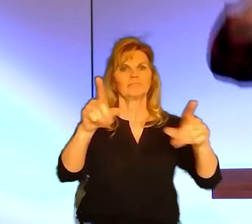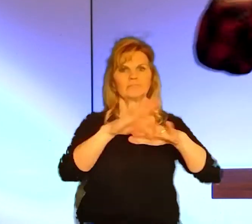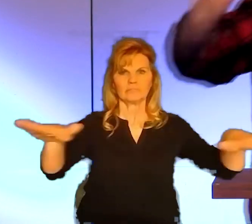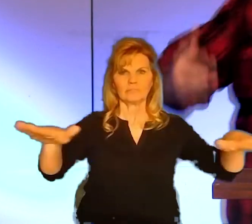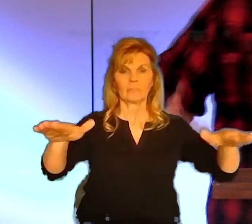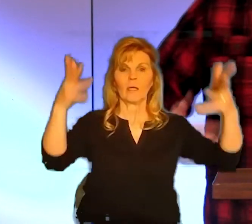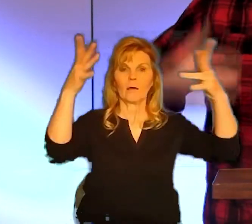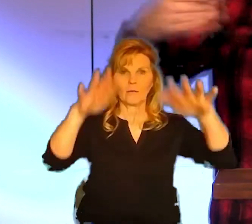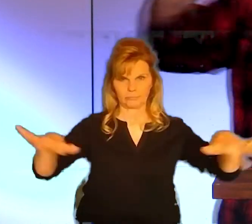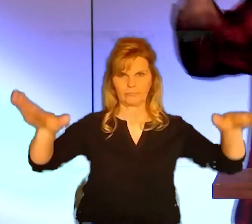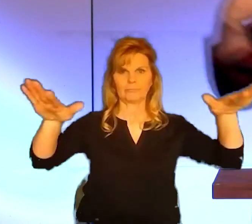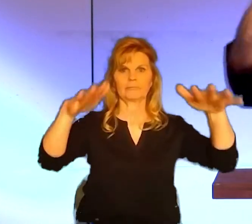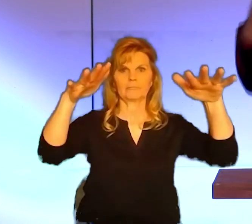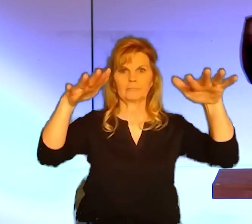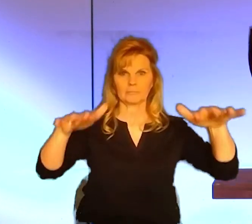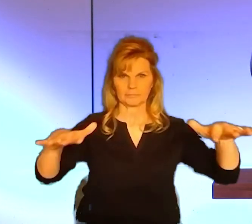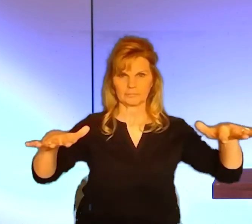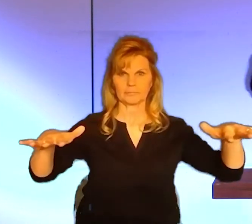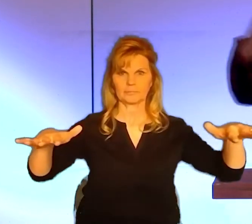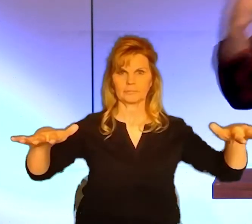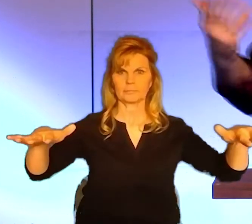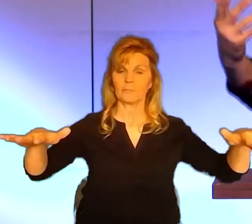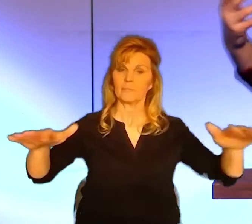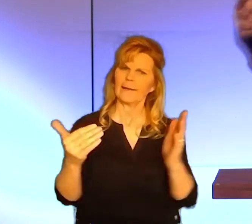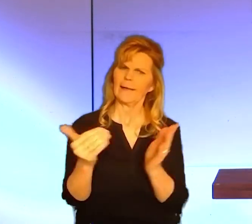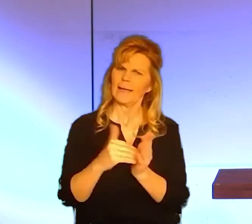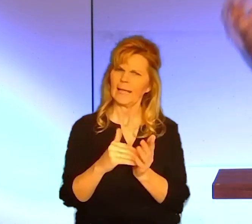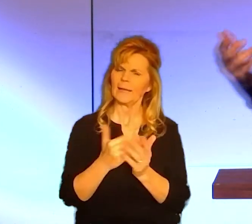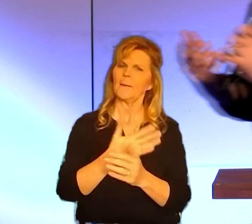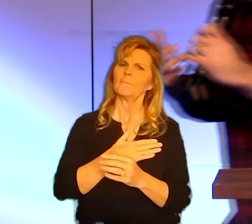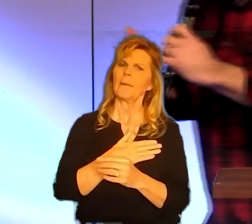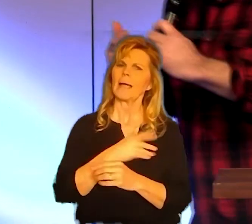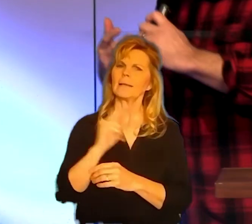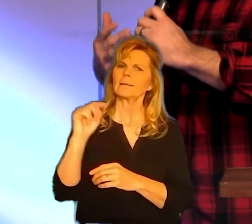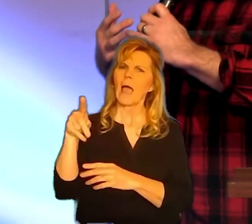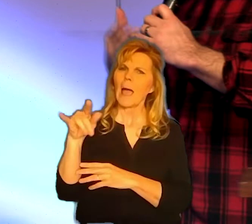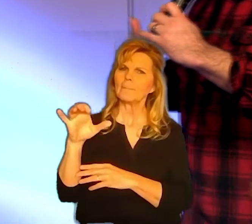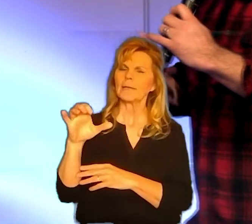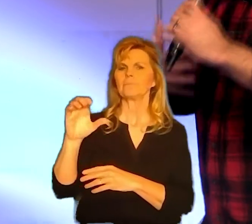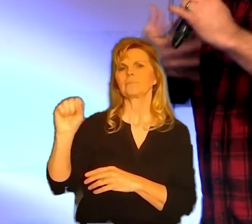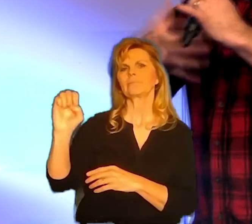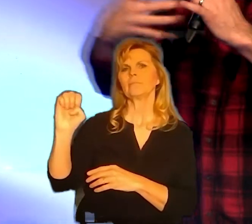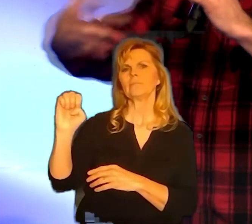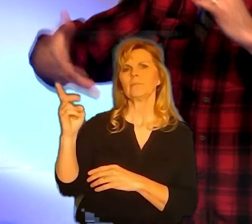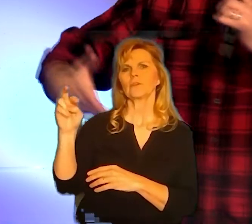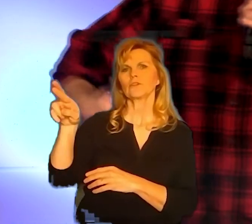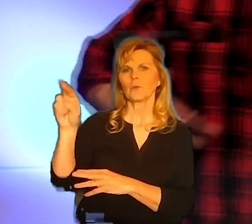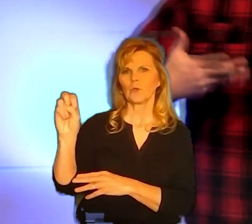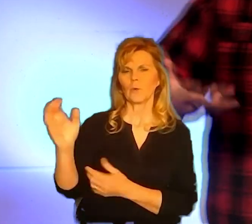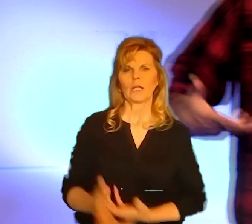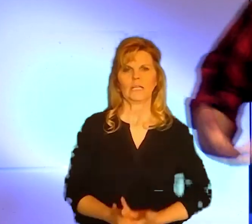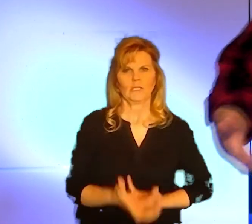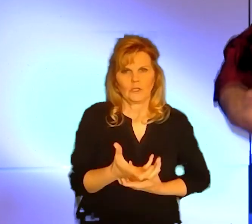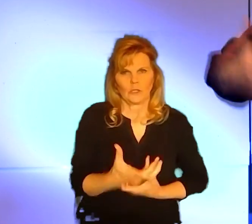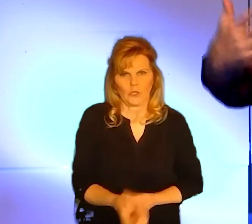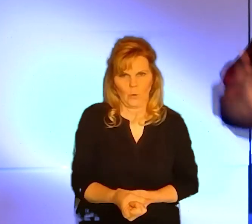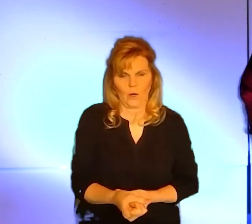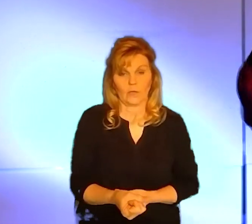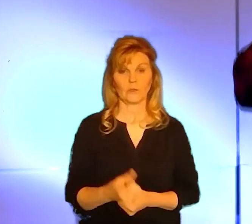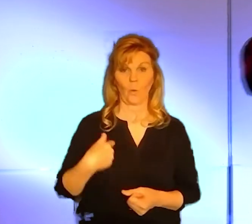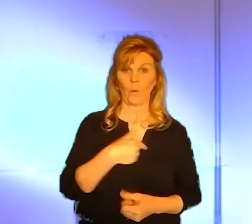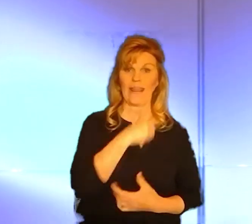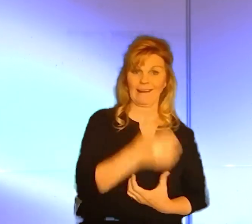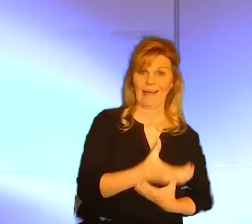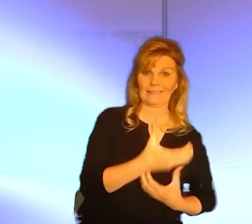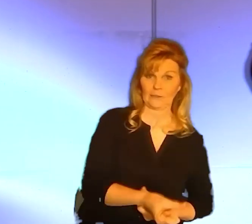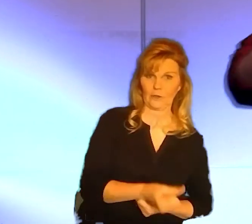So just talking about, again, our series is called Secure, and so we're overcoming our insecurities. And if you look